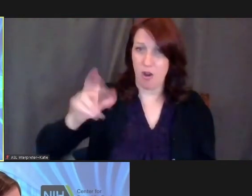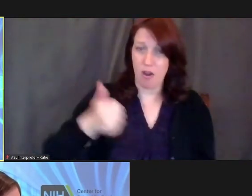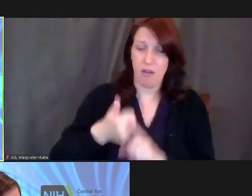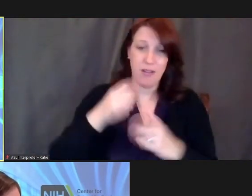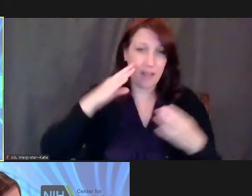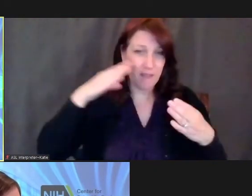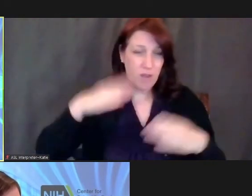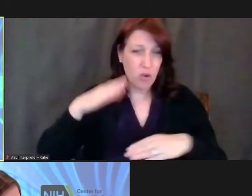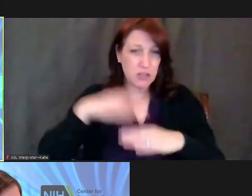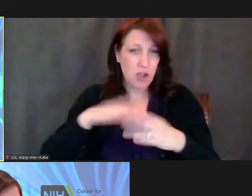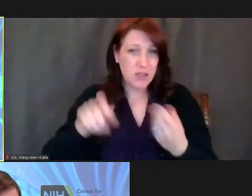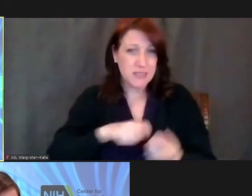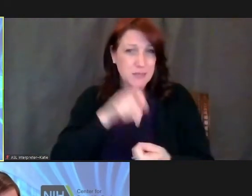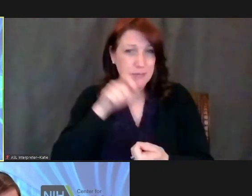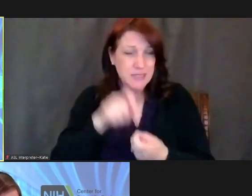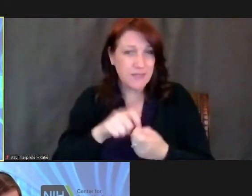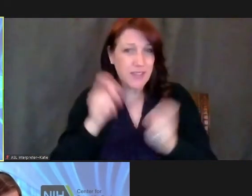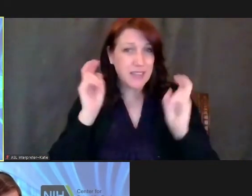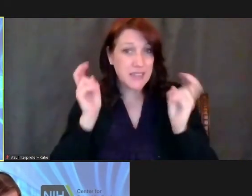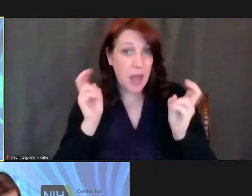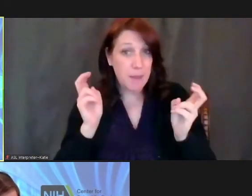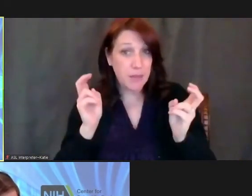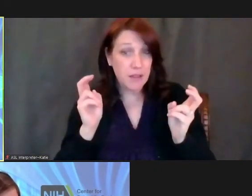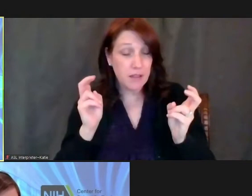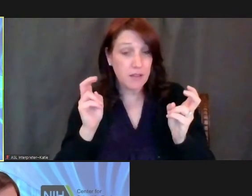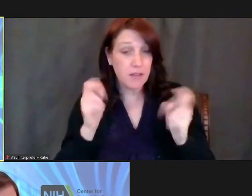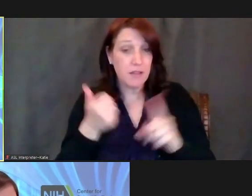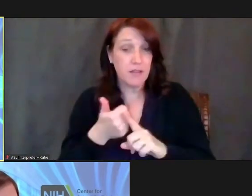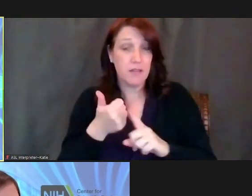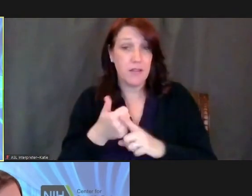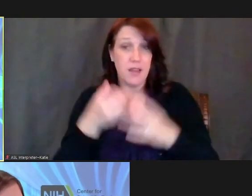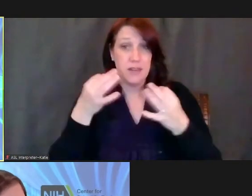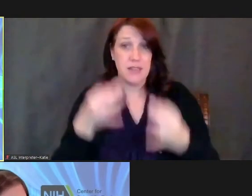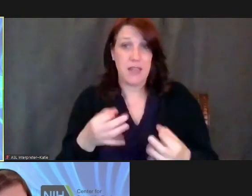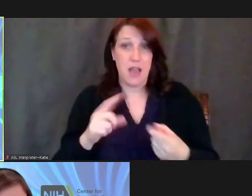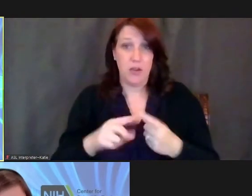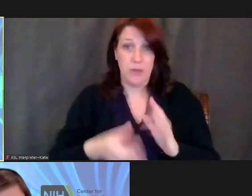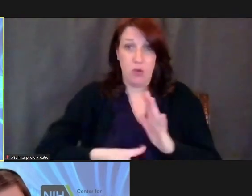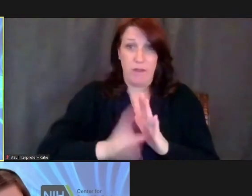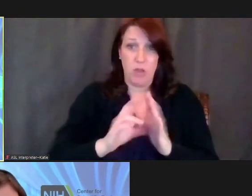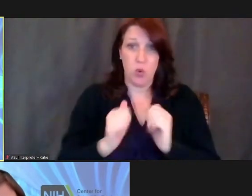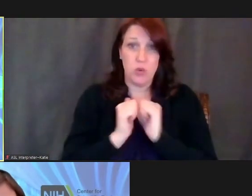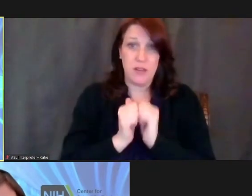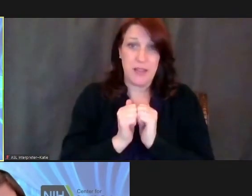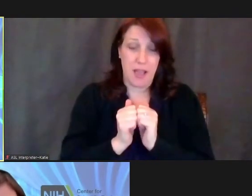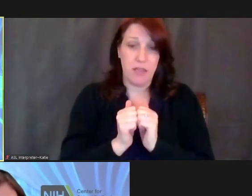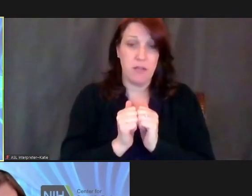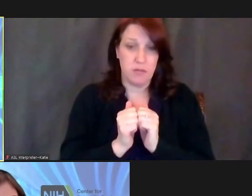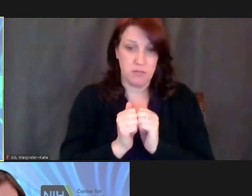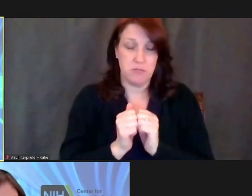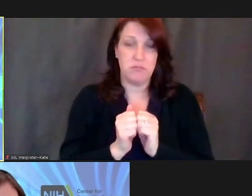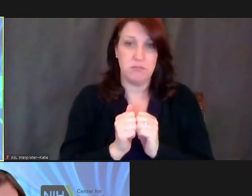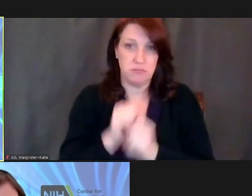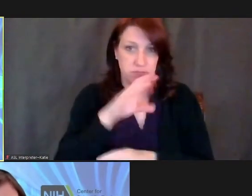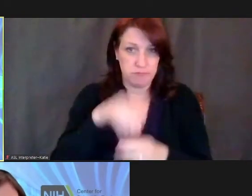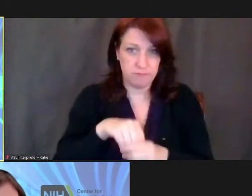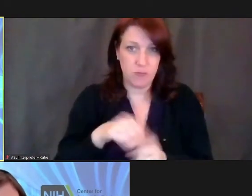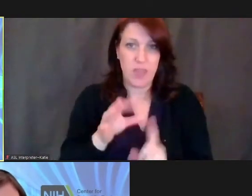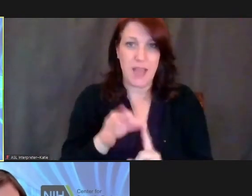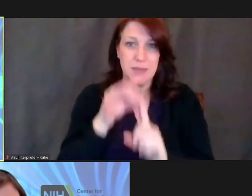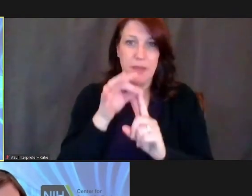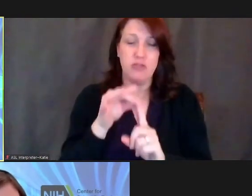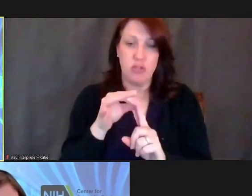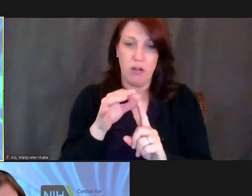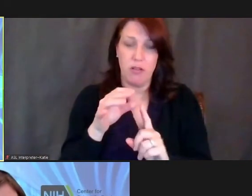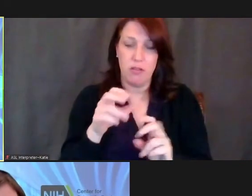a specific topic, are decided to be reviewed together in a special emphasis panel. RFAs,